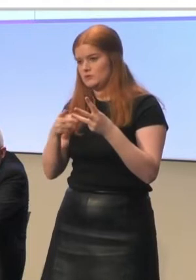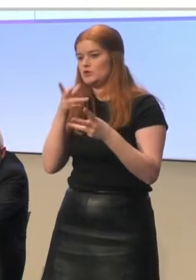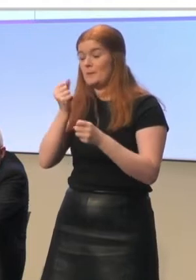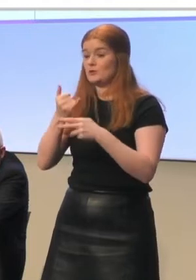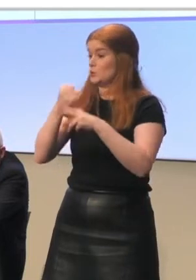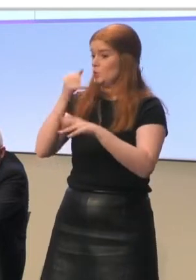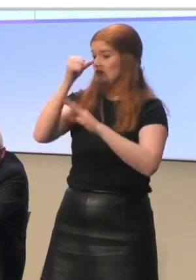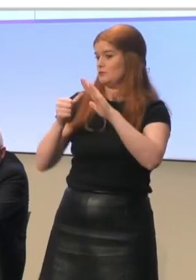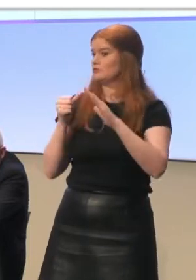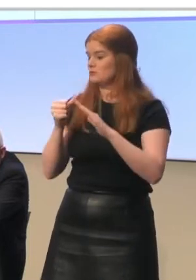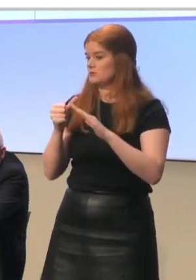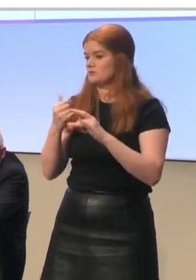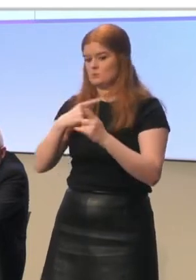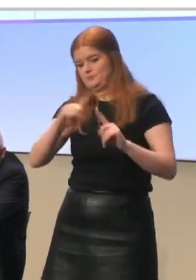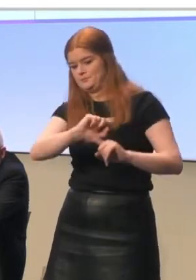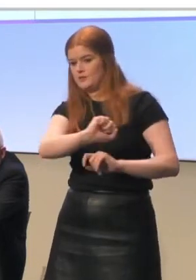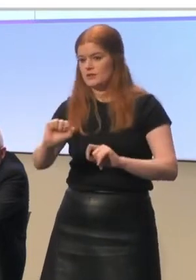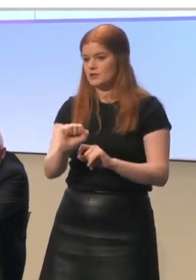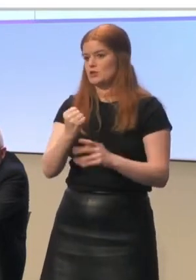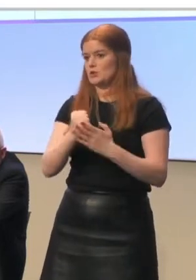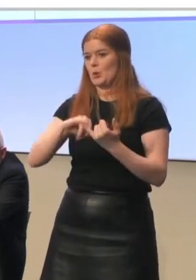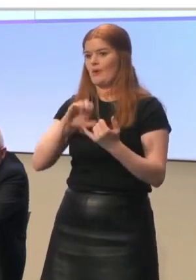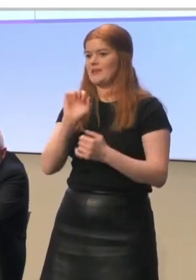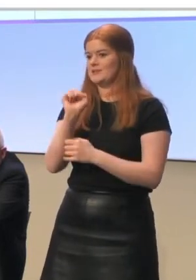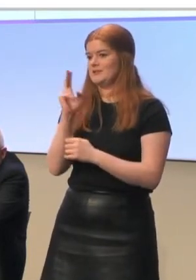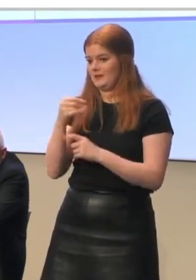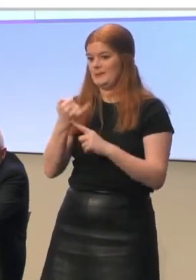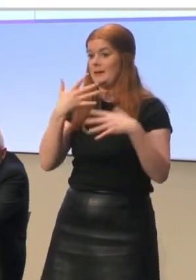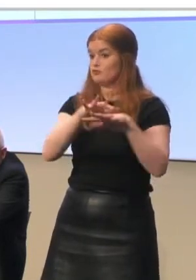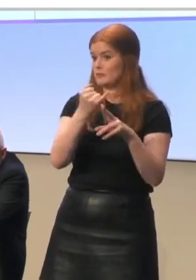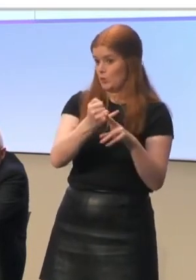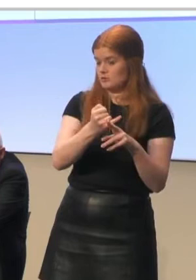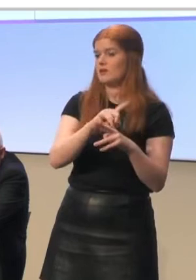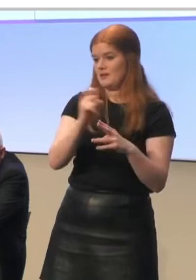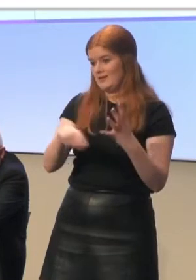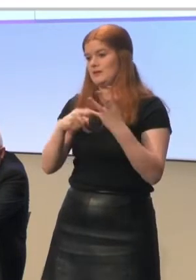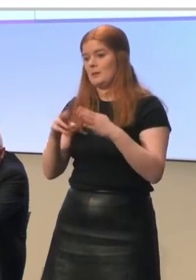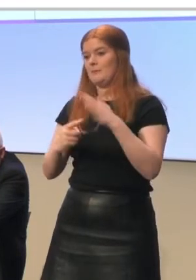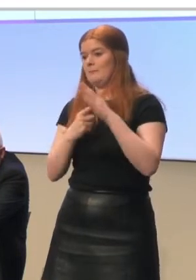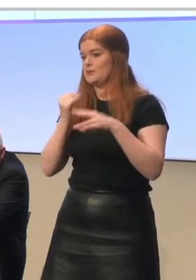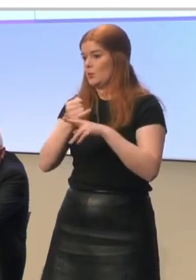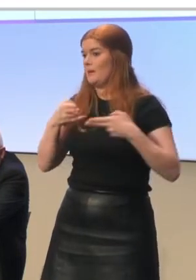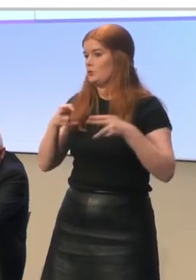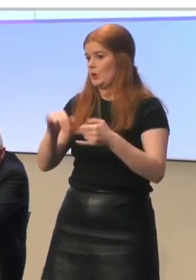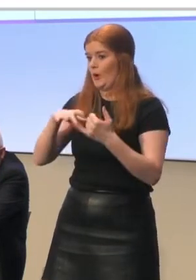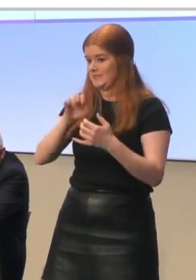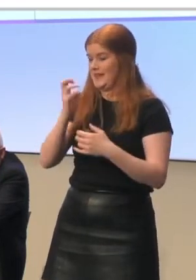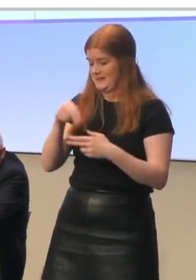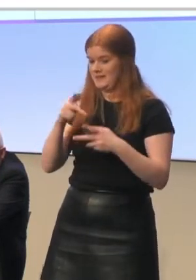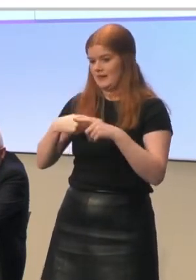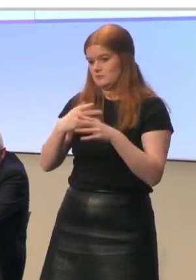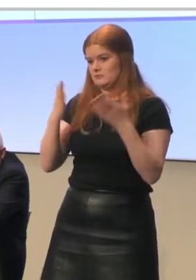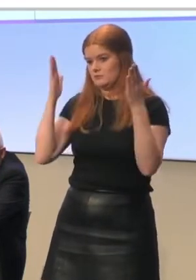school experiences of students with SEN in mainstream schools, then the main post-school pathways for students with SEN, and again, that's